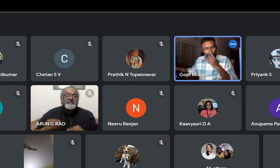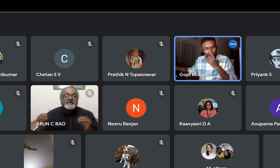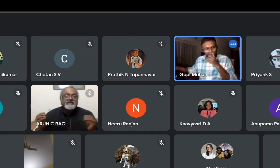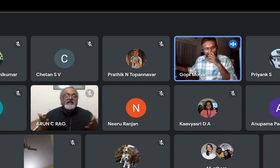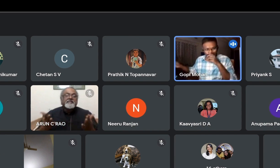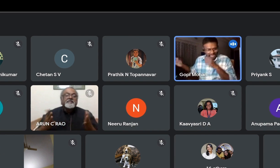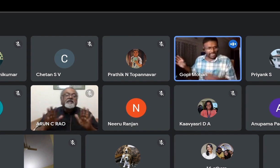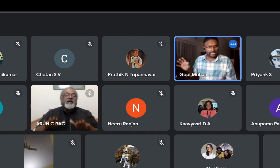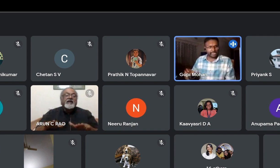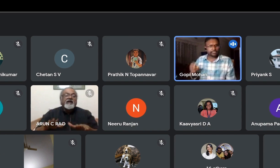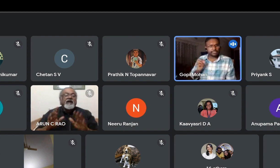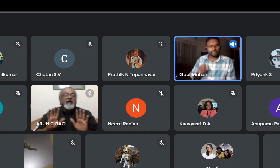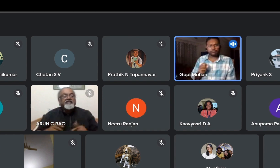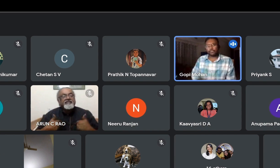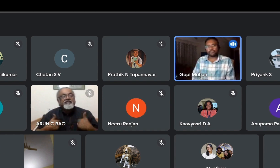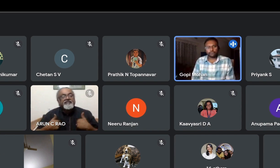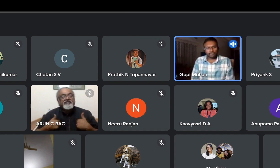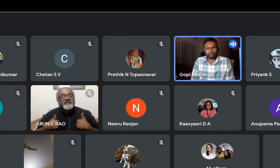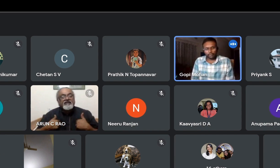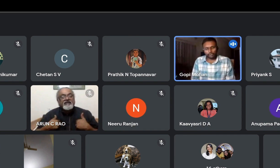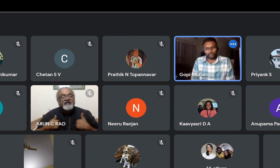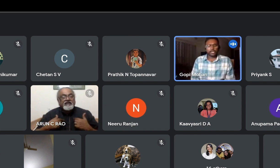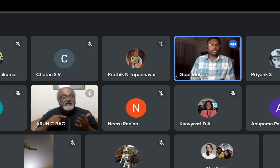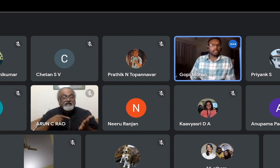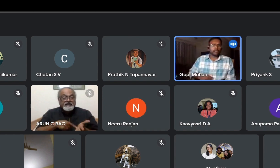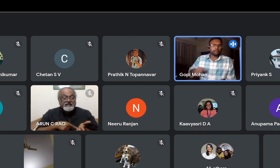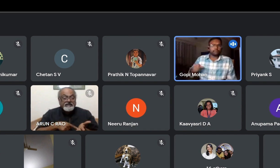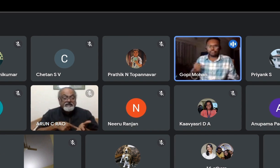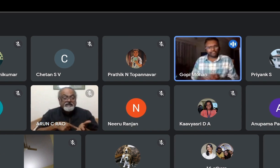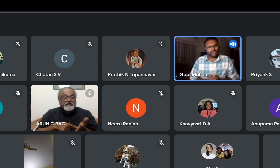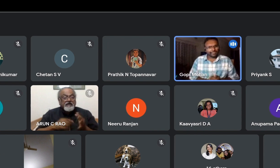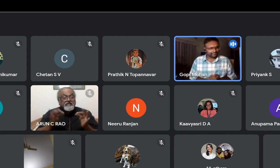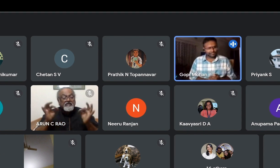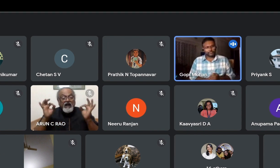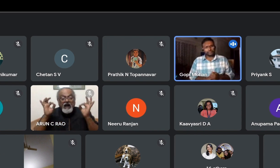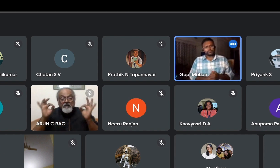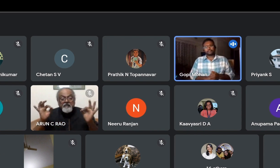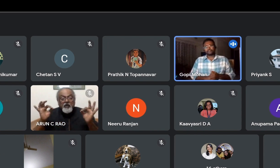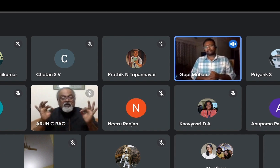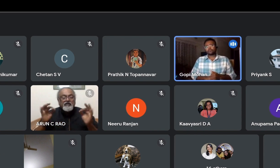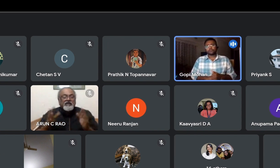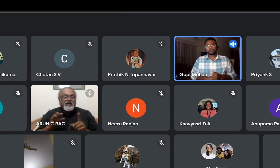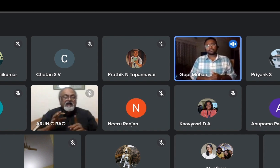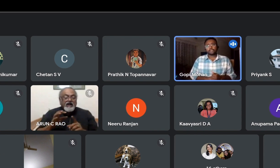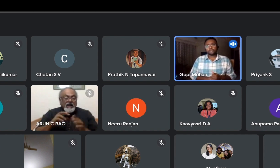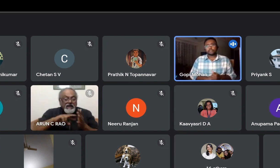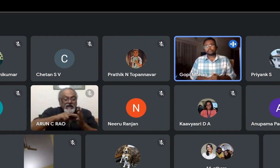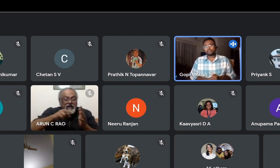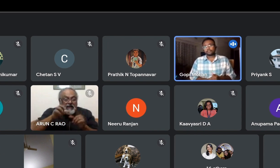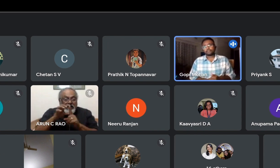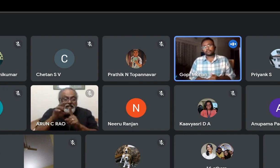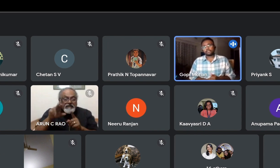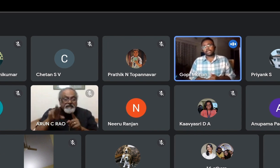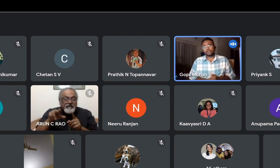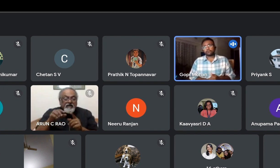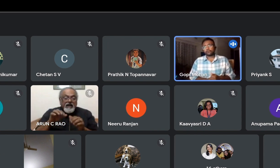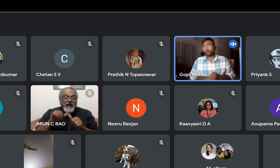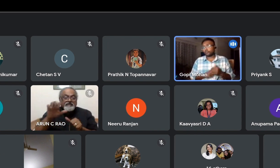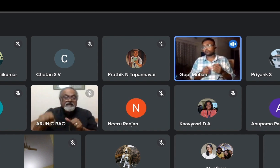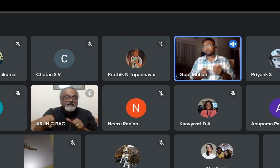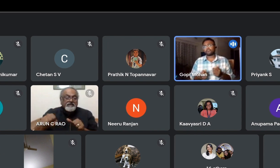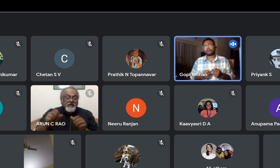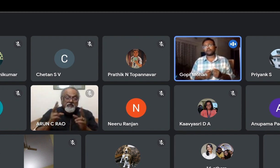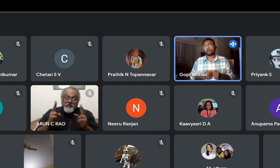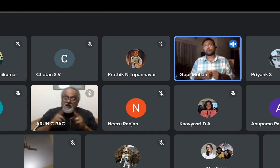happen, right? And that's very, very important. Digital accessibility, that's something which we really take seriously. We have a